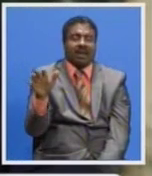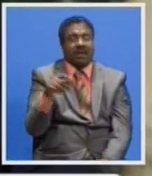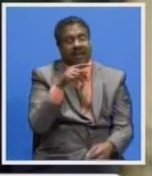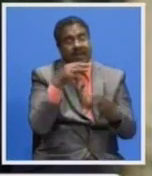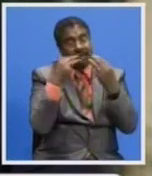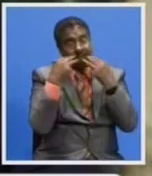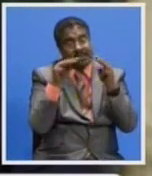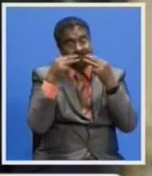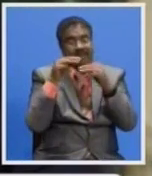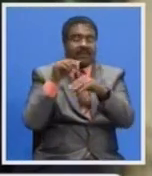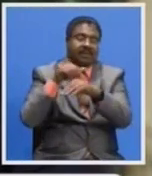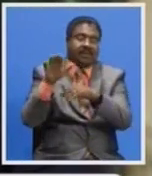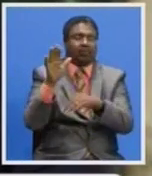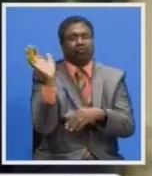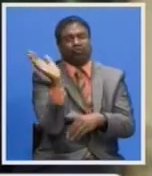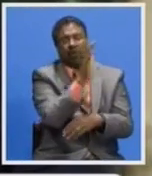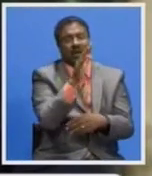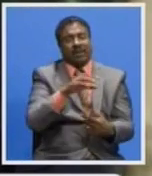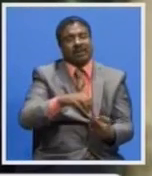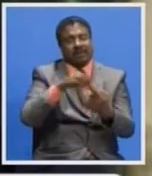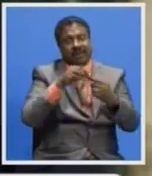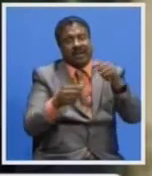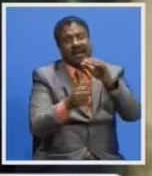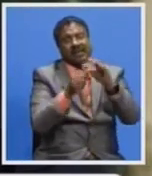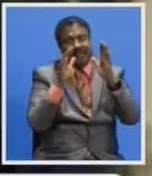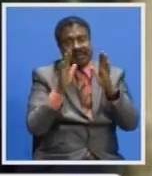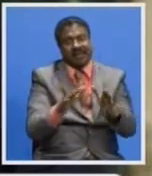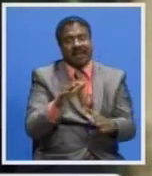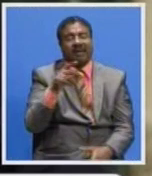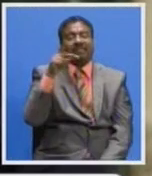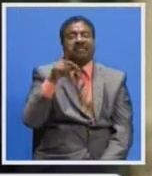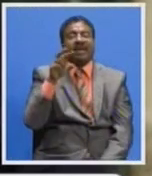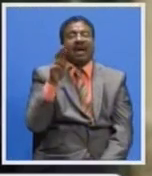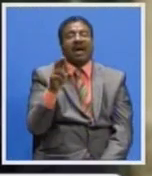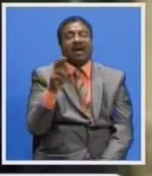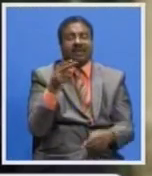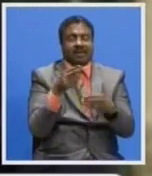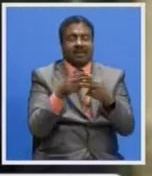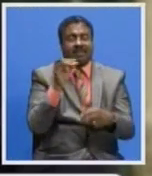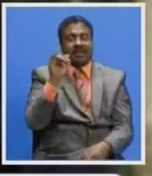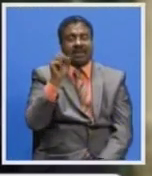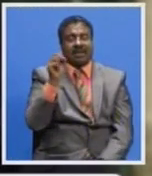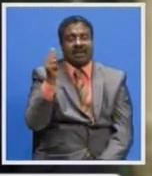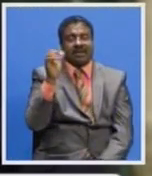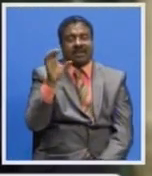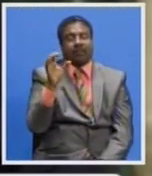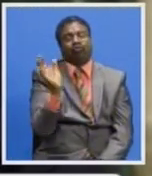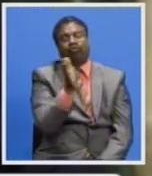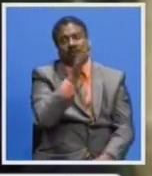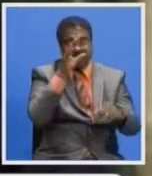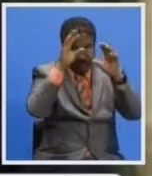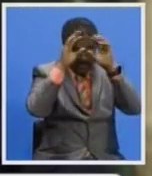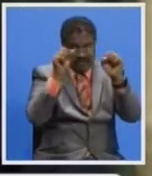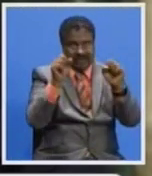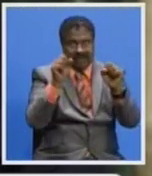ZNBC News in Lusaka today by his Special Assistant for Press and Public Relations, Isaac Chipampe. Mr. Essebsi, who